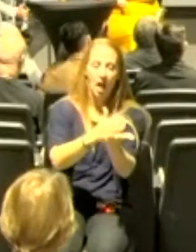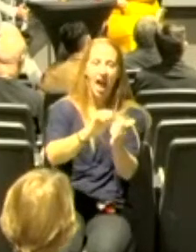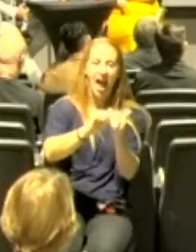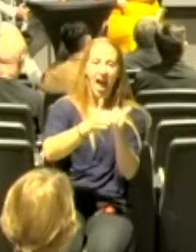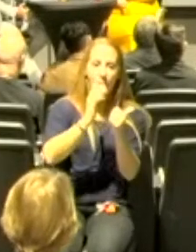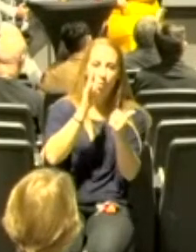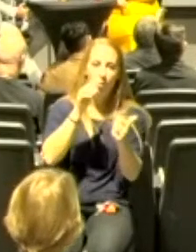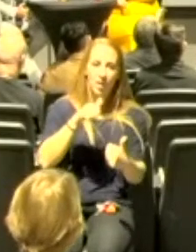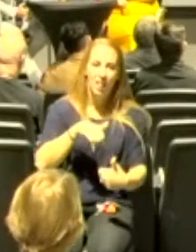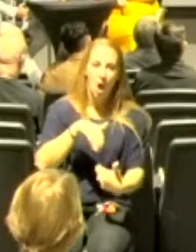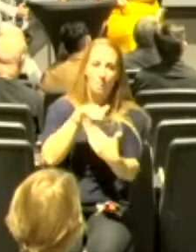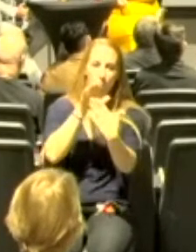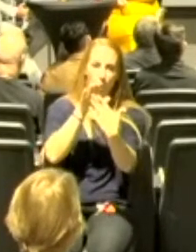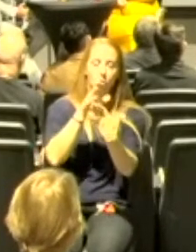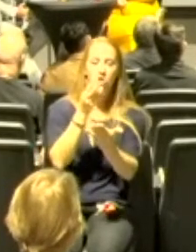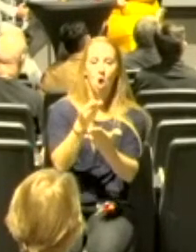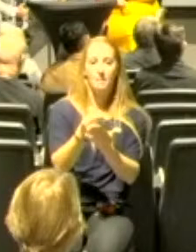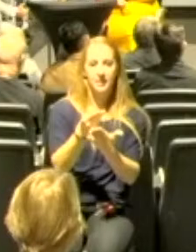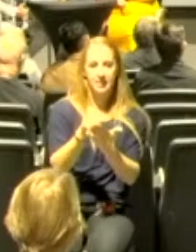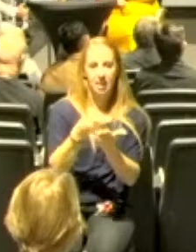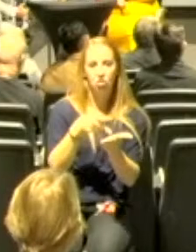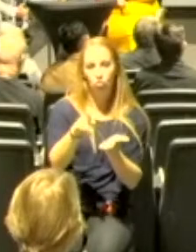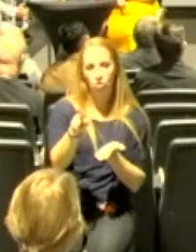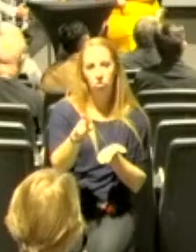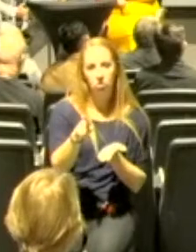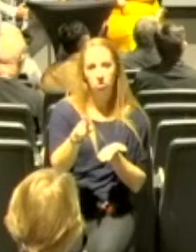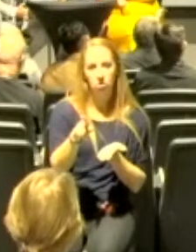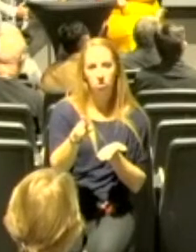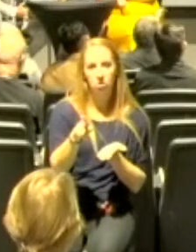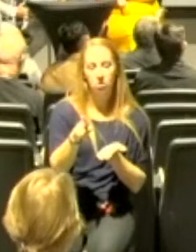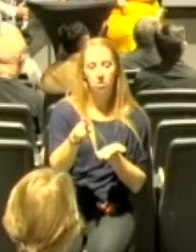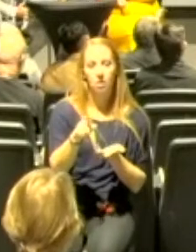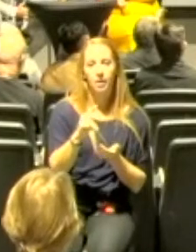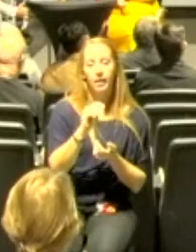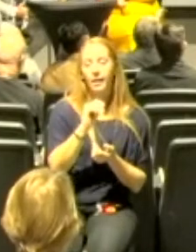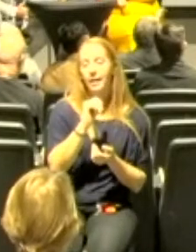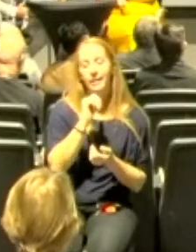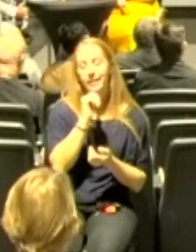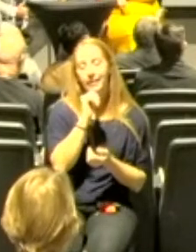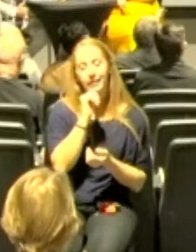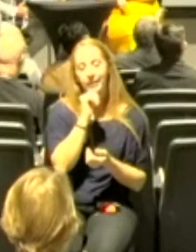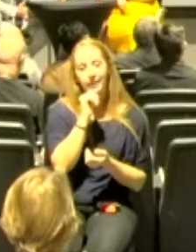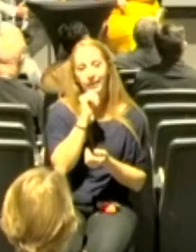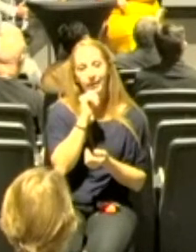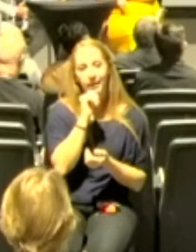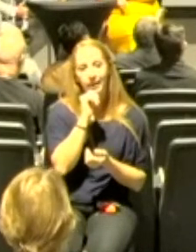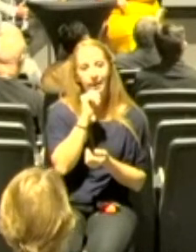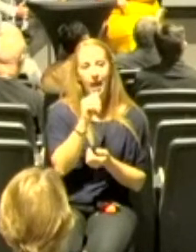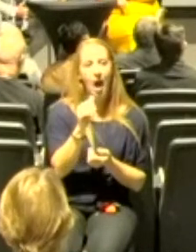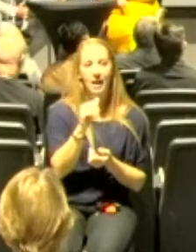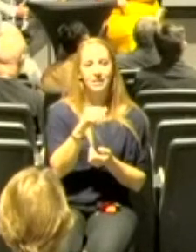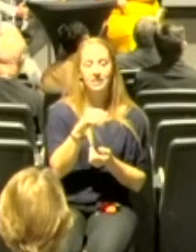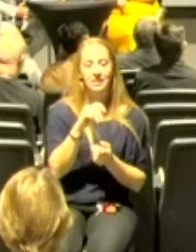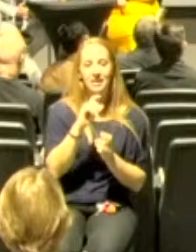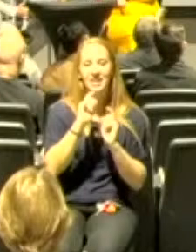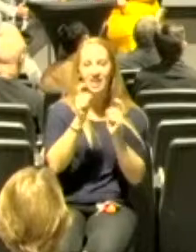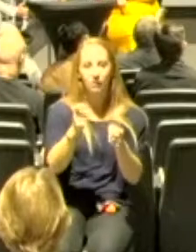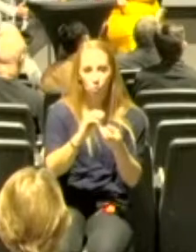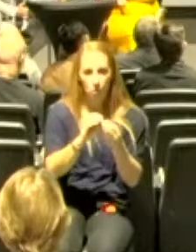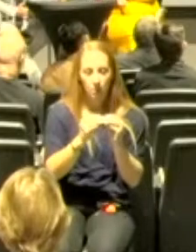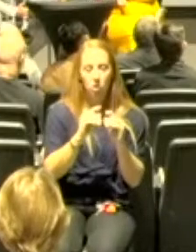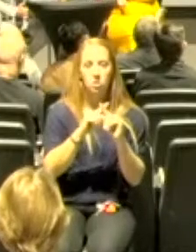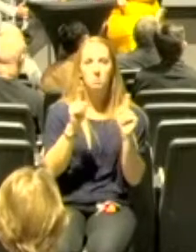approach compensation here at the institution. It's not gonna give the details in terms of the calculation, but it's gonna give our